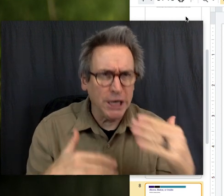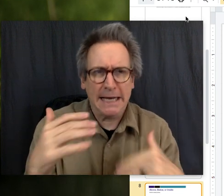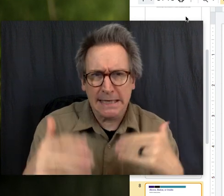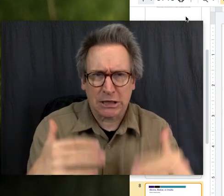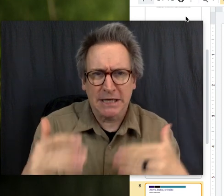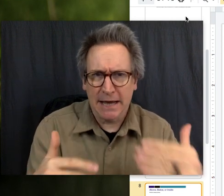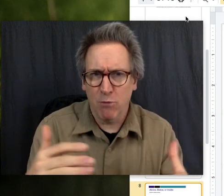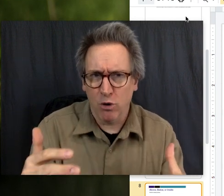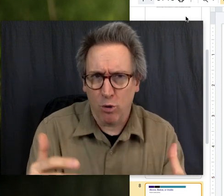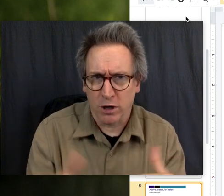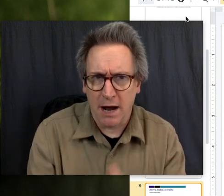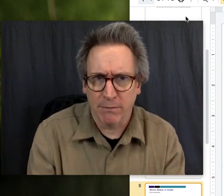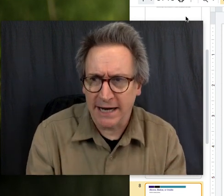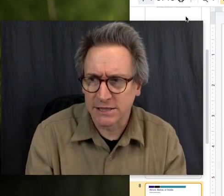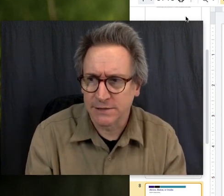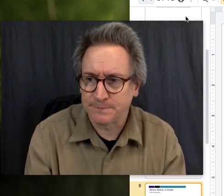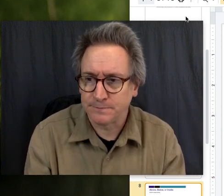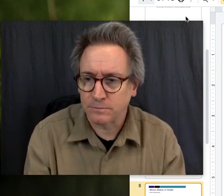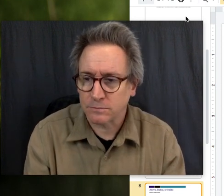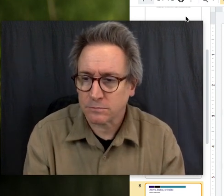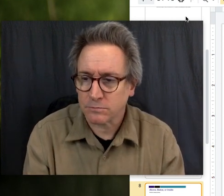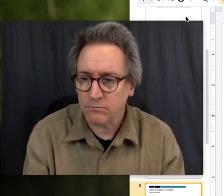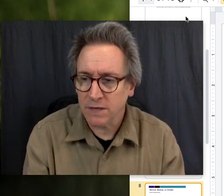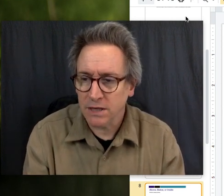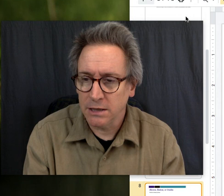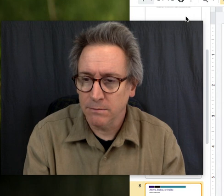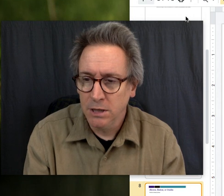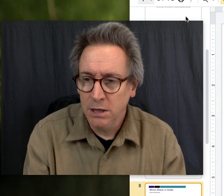going to start to get more and more complex.